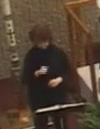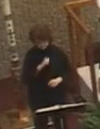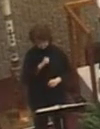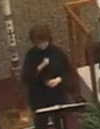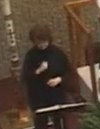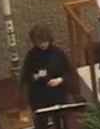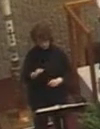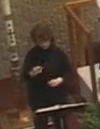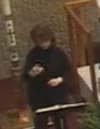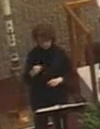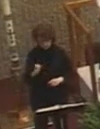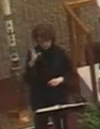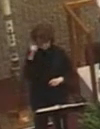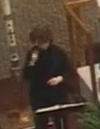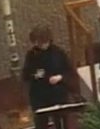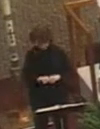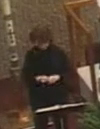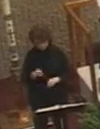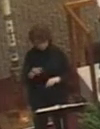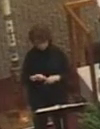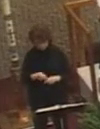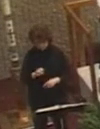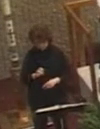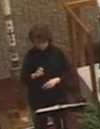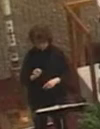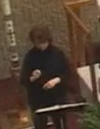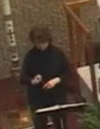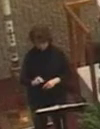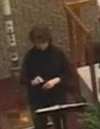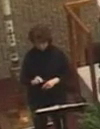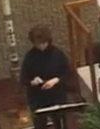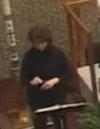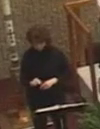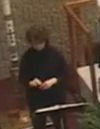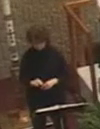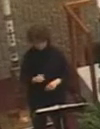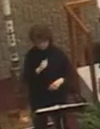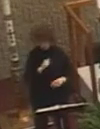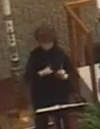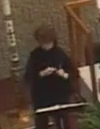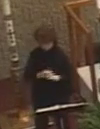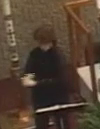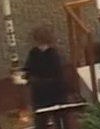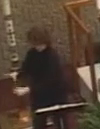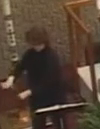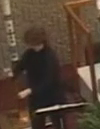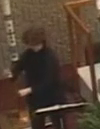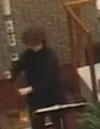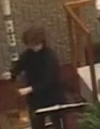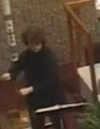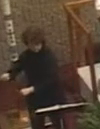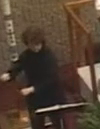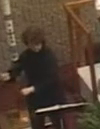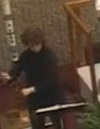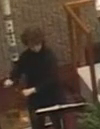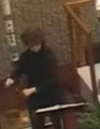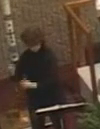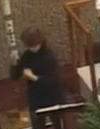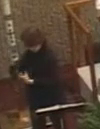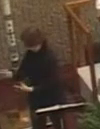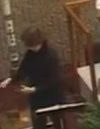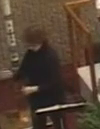followed Jesus. He first found his brother Simon and told him, "We have found the